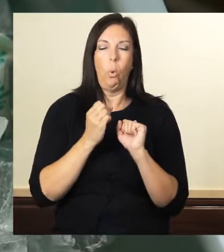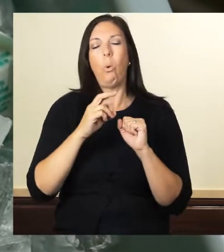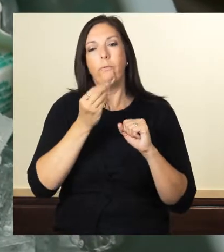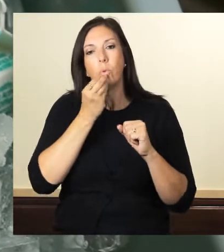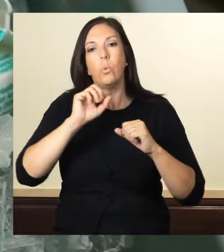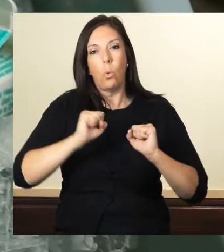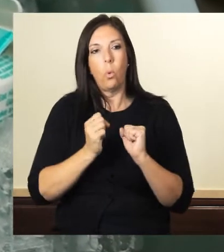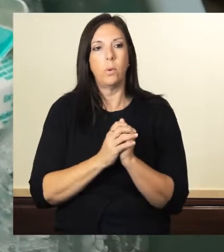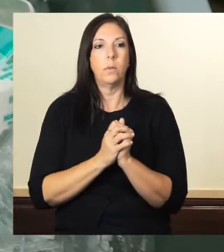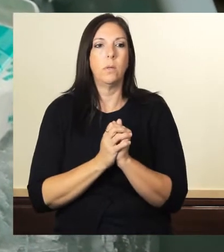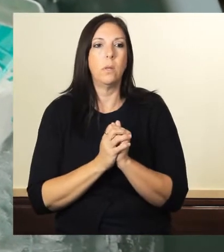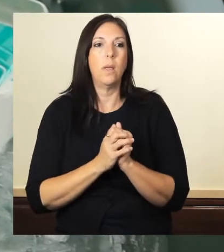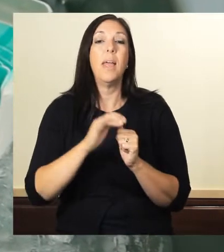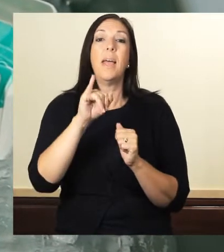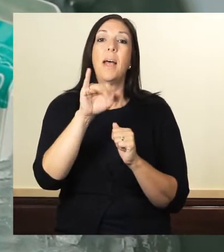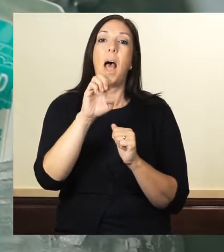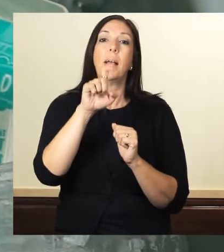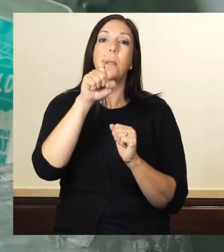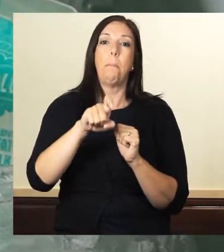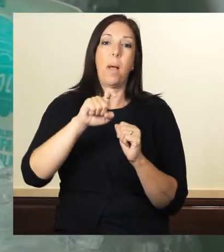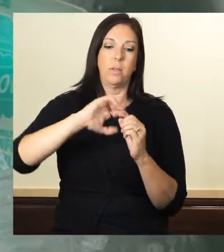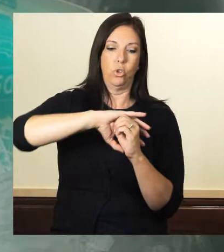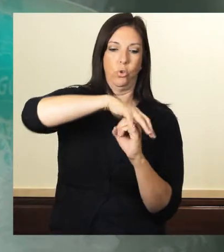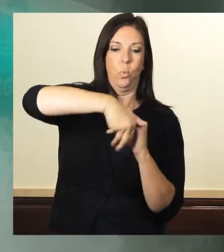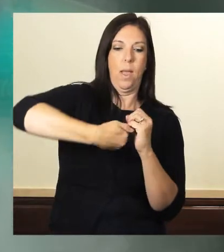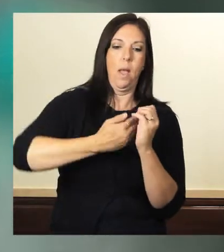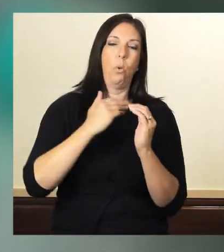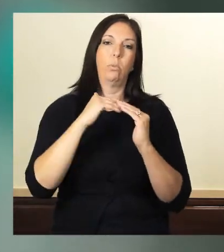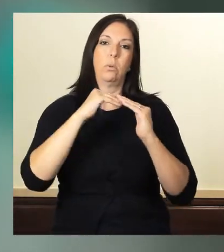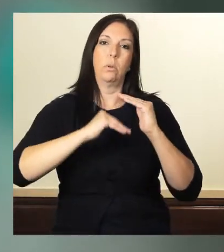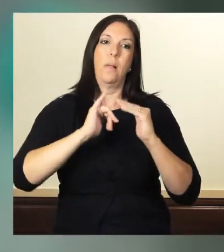surround the container to the top level of the food.